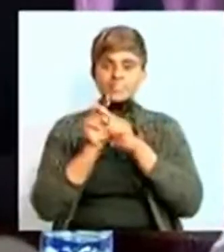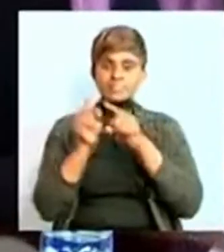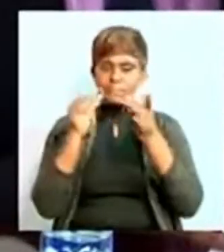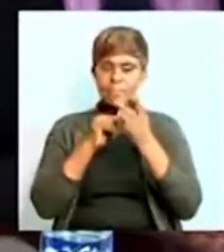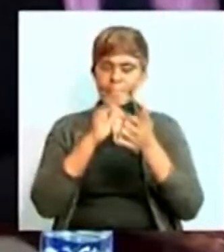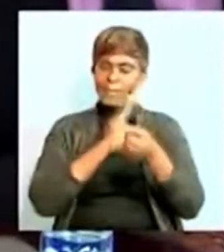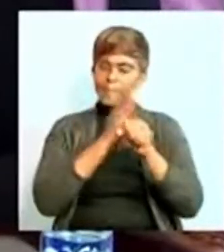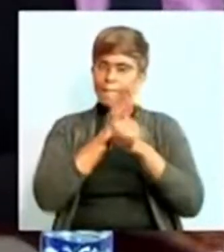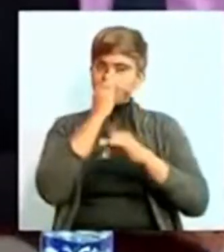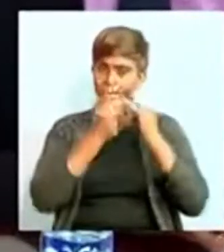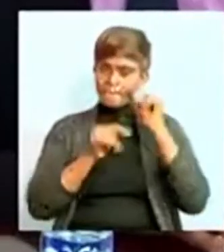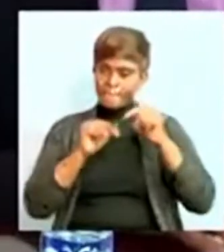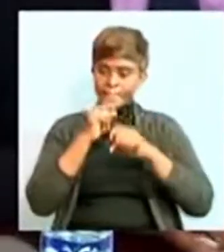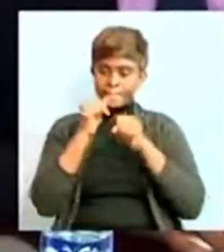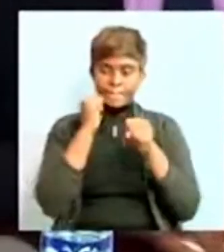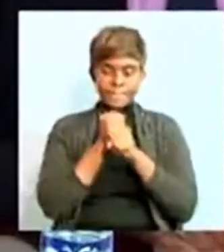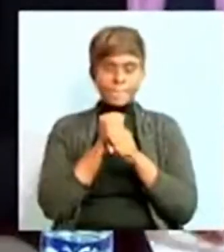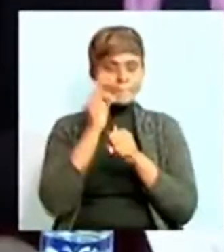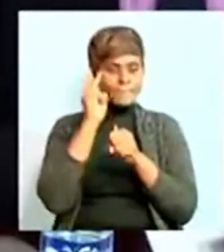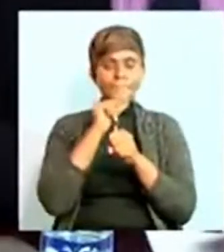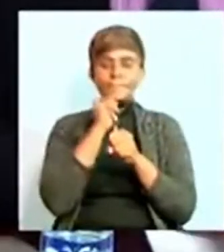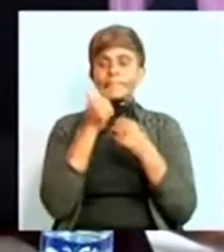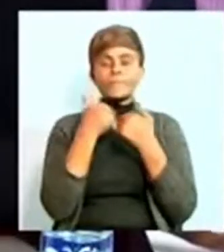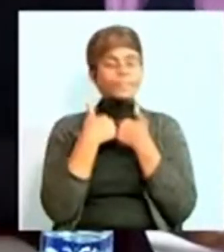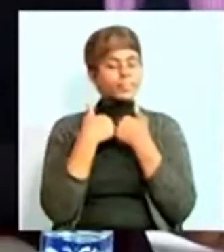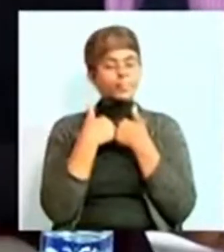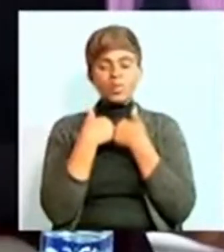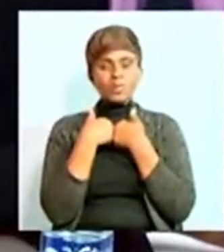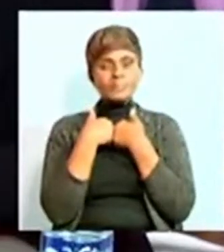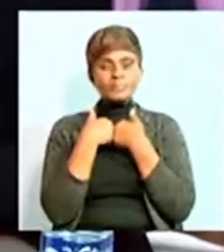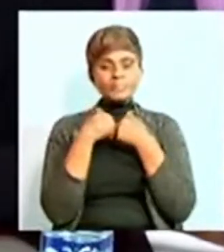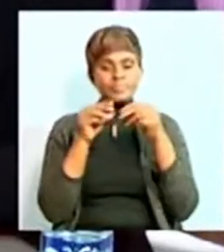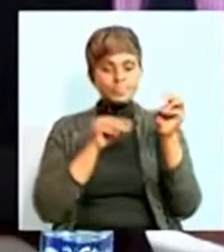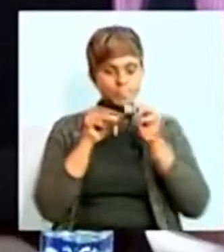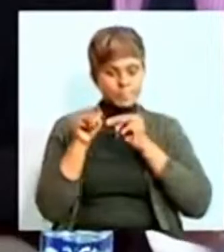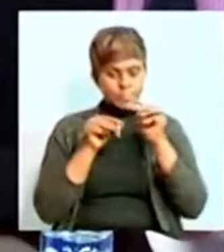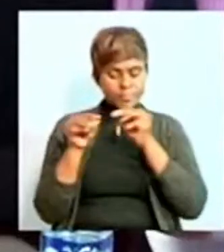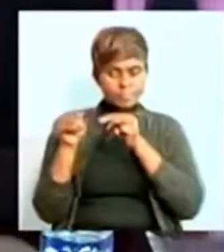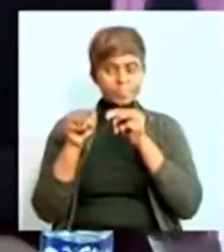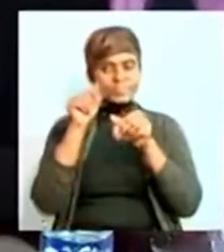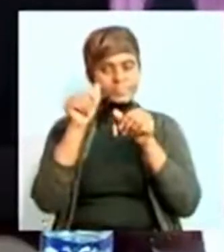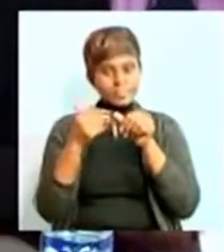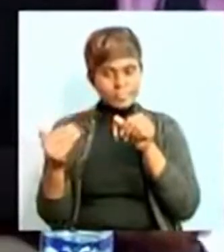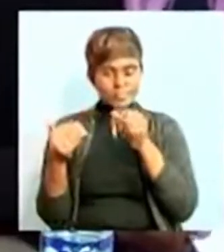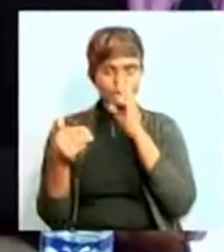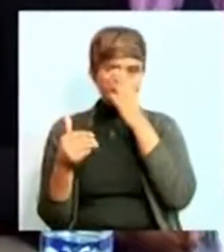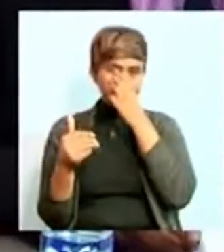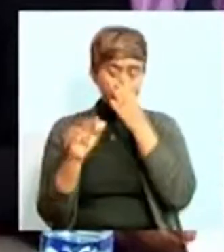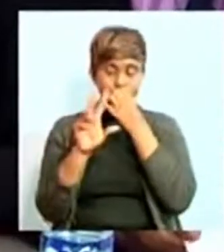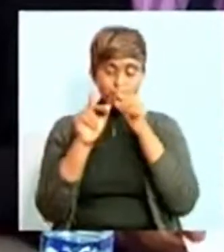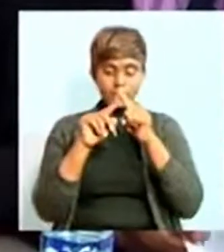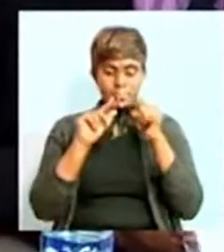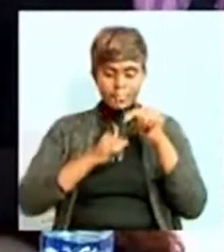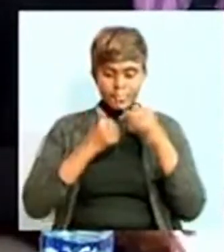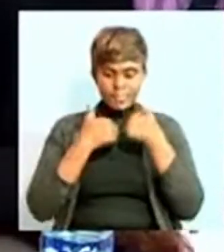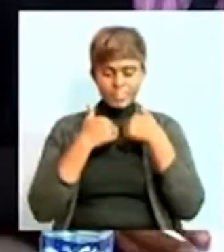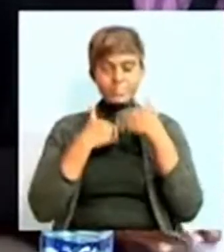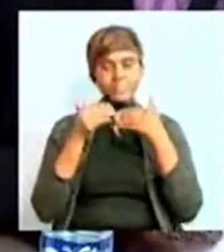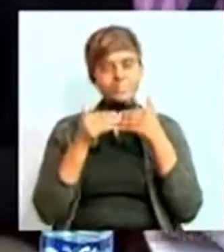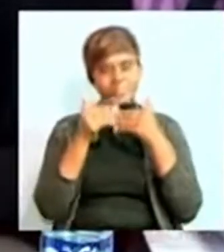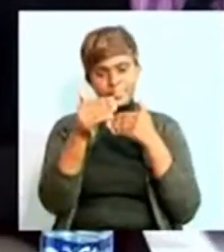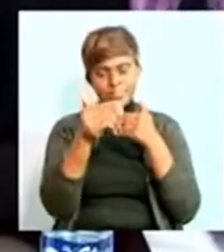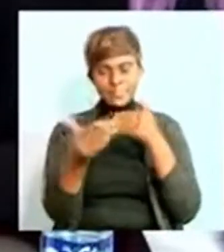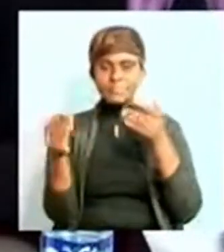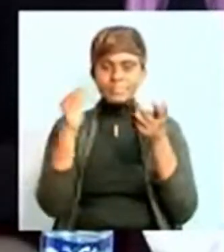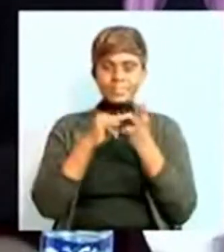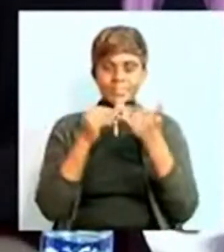at the end of this year, we would not have managed to offload everything. But we've actually gone a step ahead, though